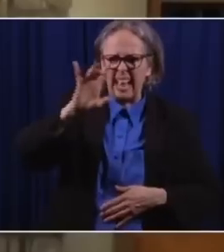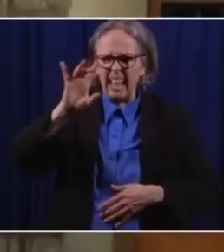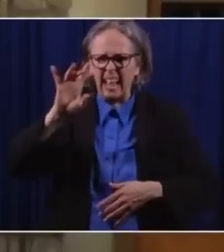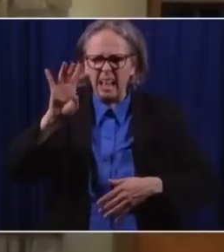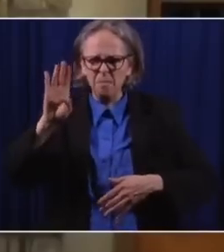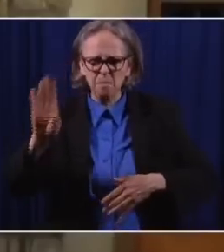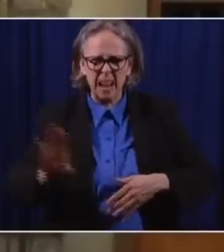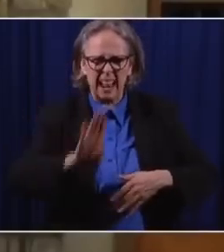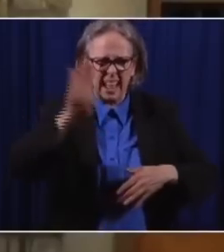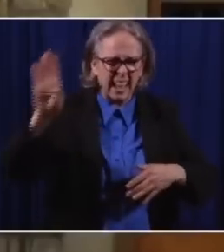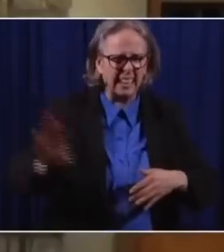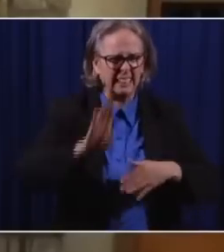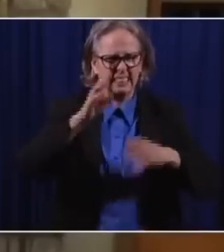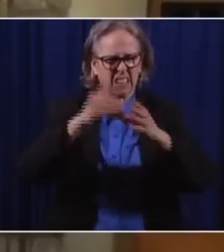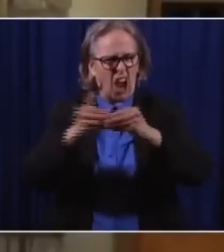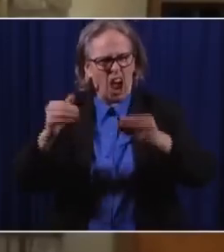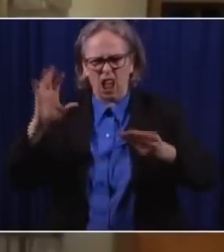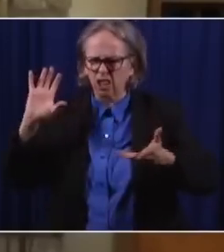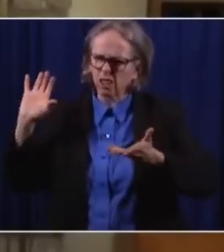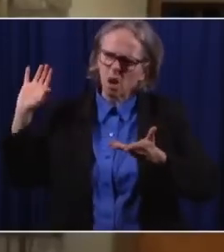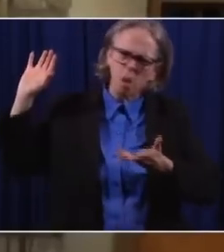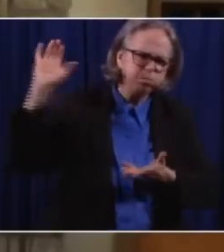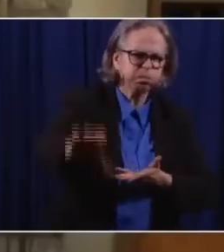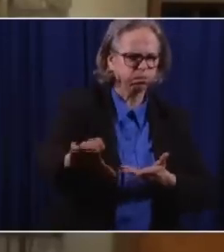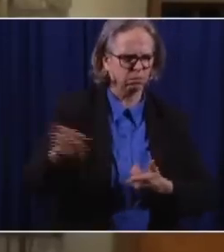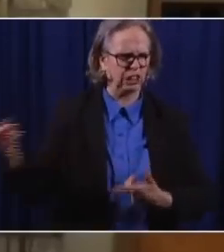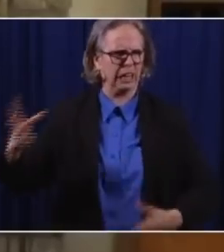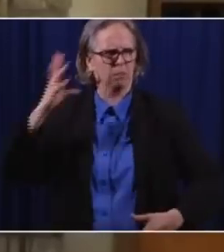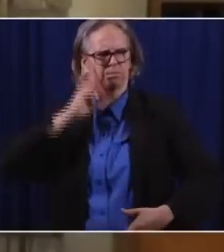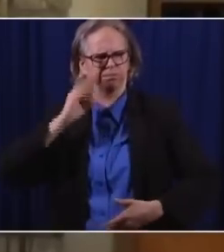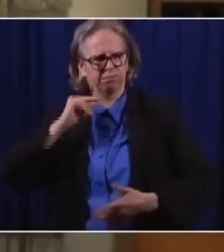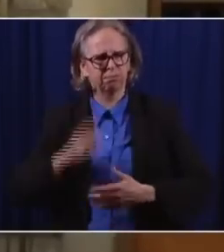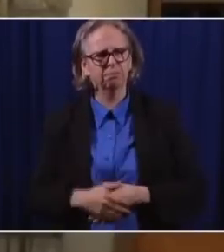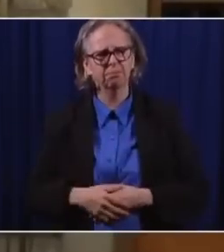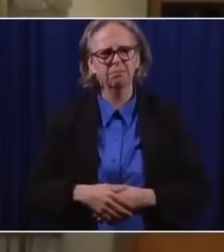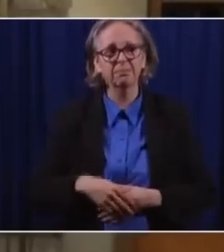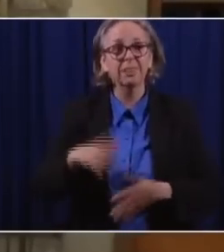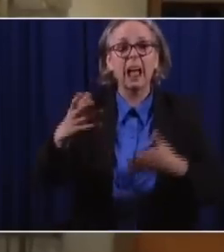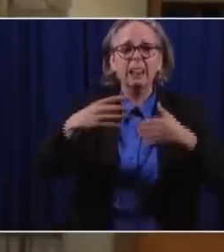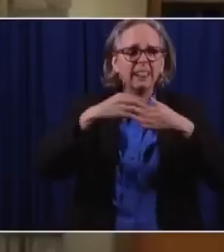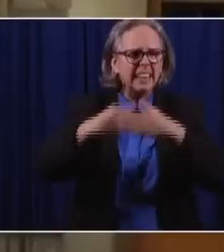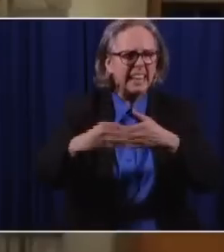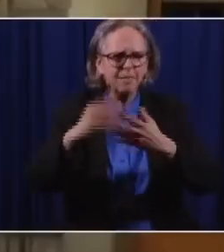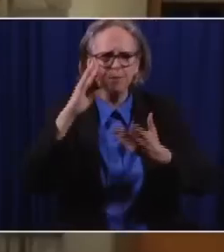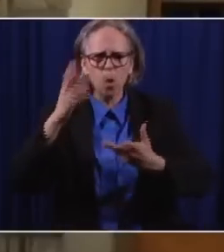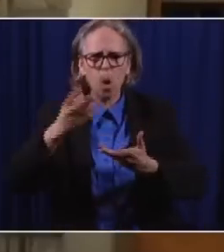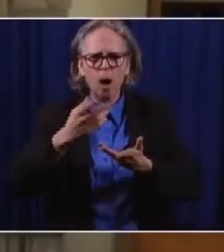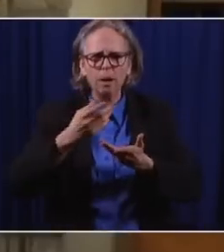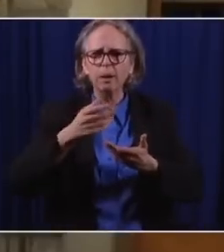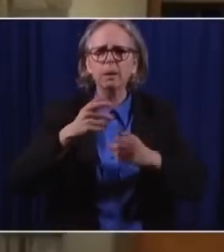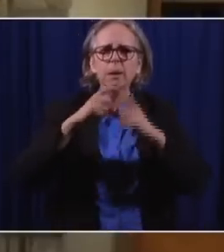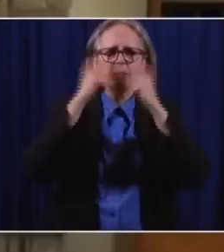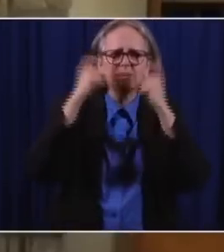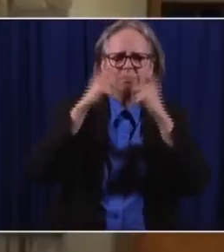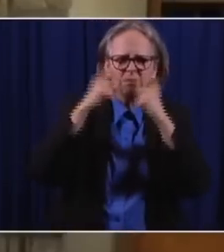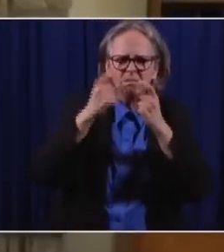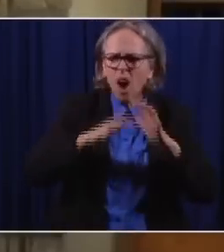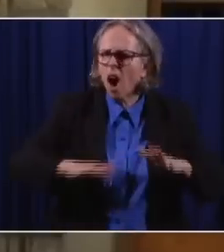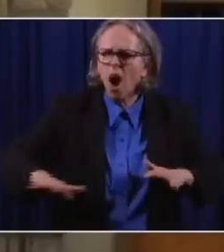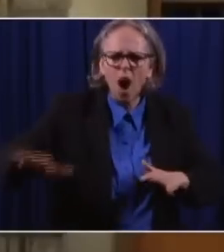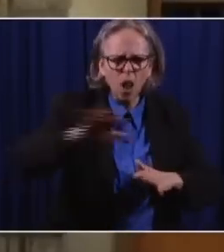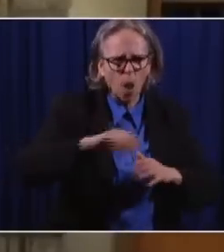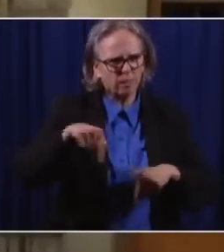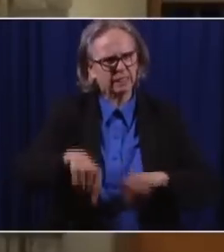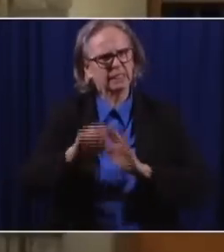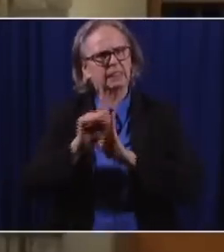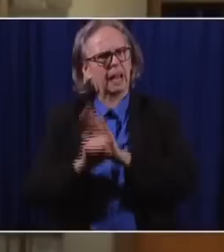process by sending out 2 rounds of face masks to employers throughout the state. 3, sending team members to support the Ohio Department of Jobs and